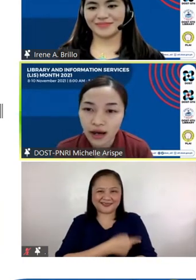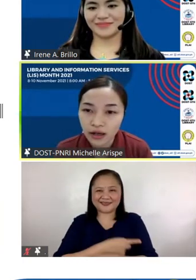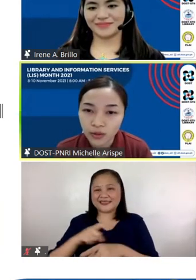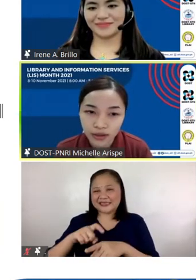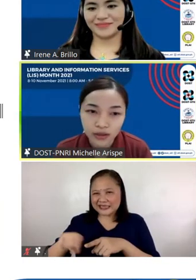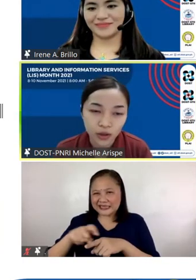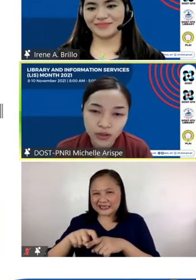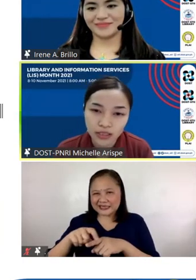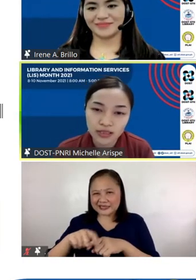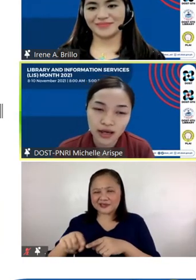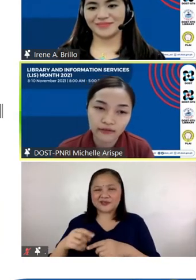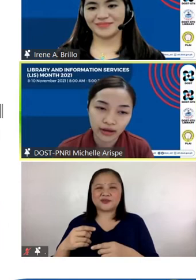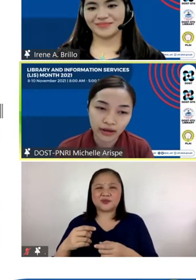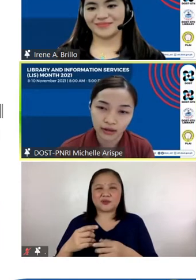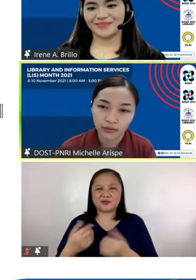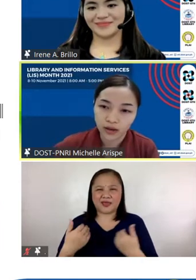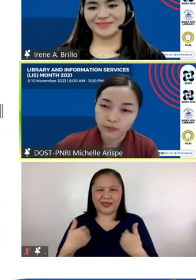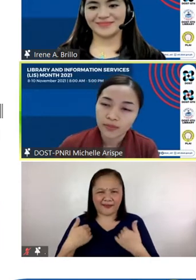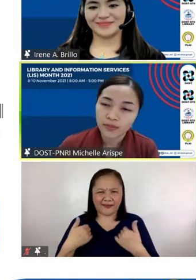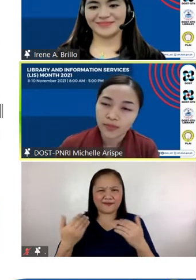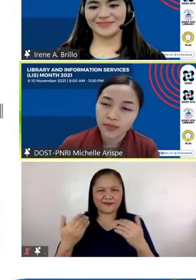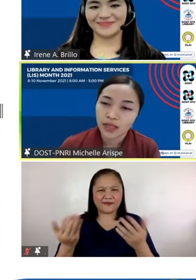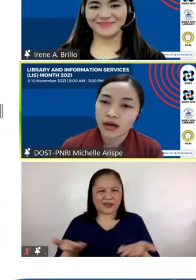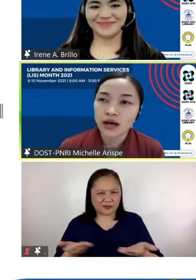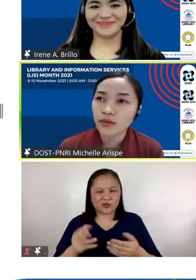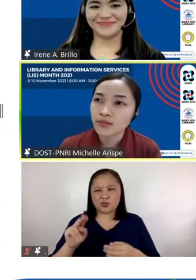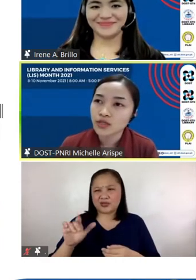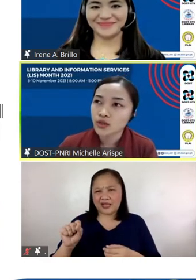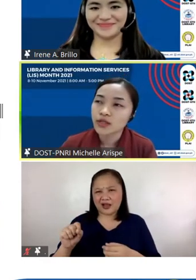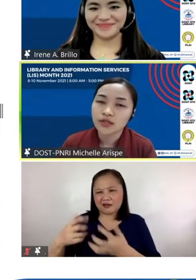power reactor technologies na available.